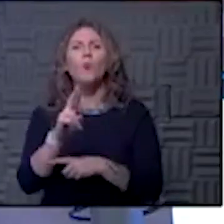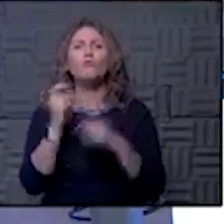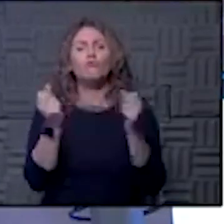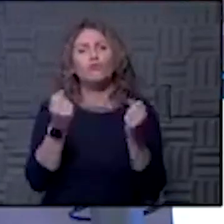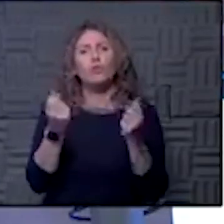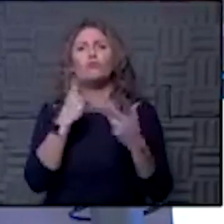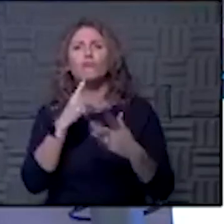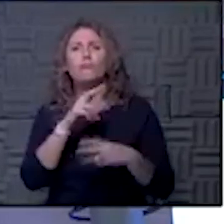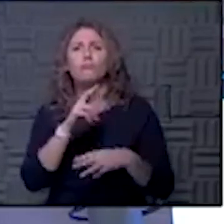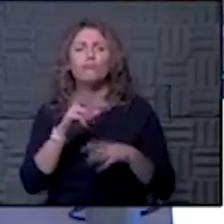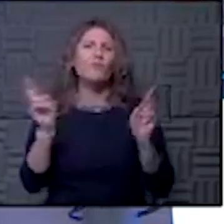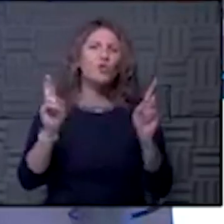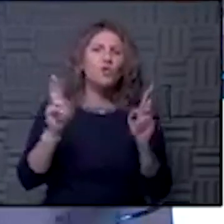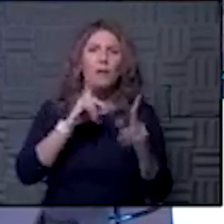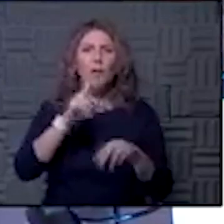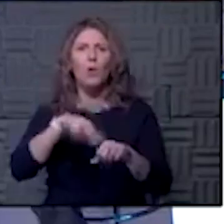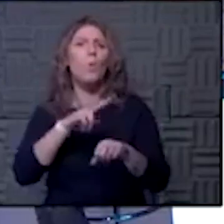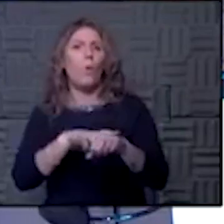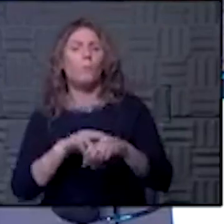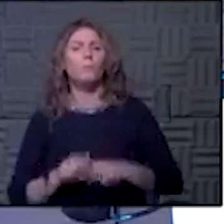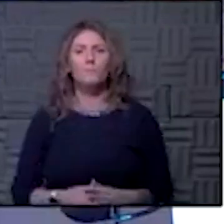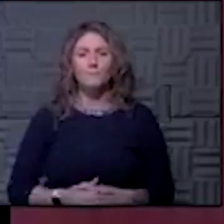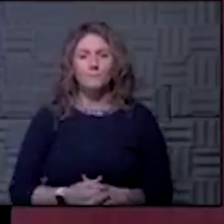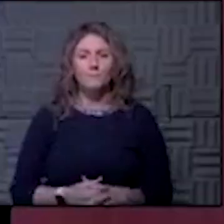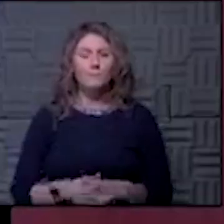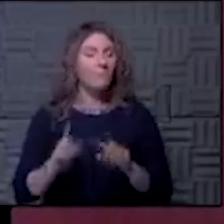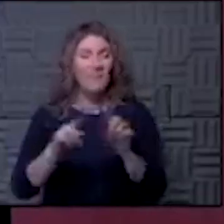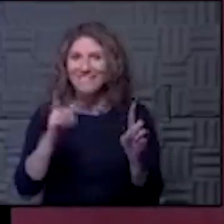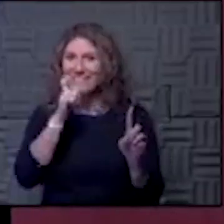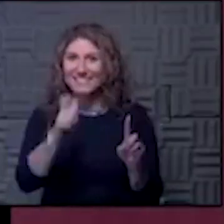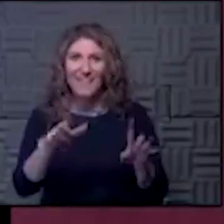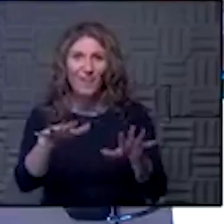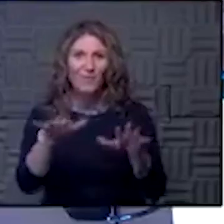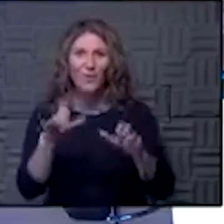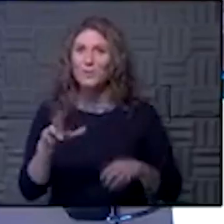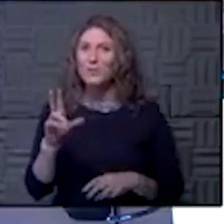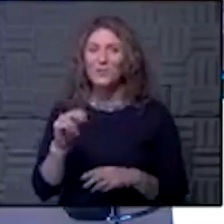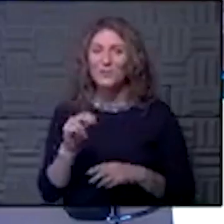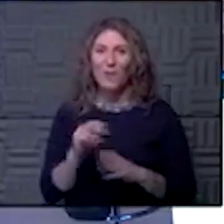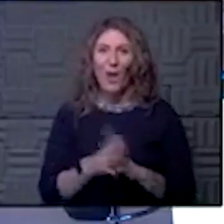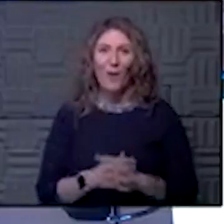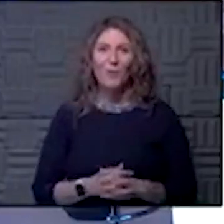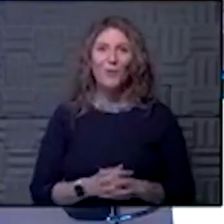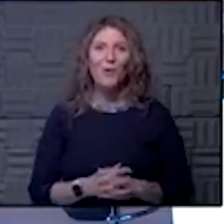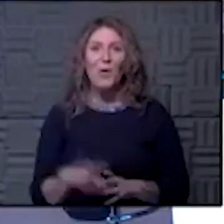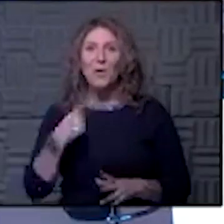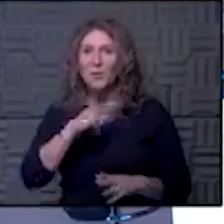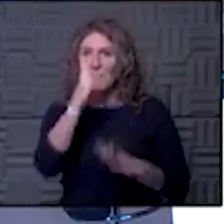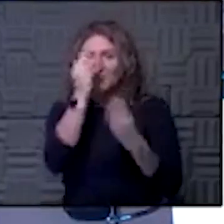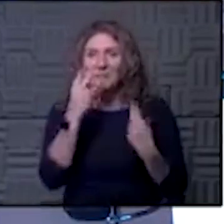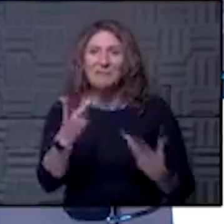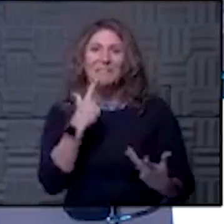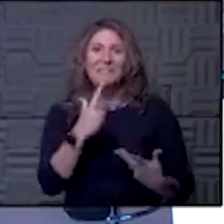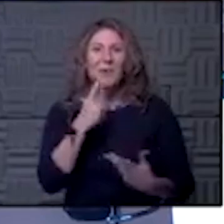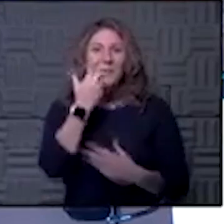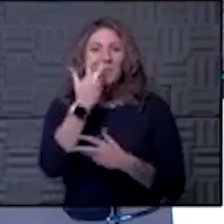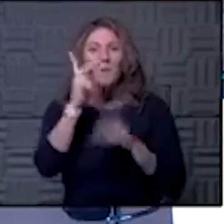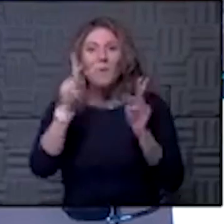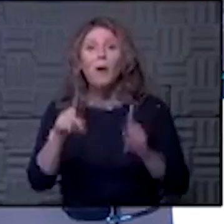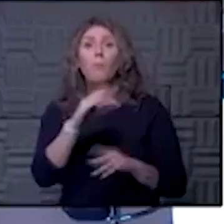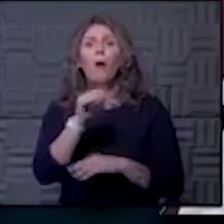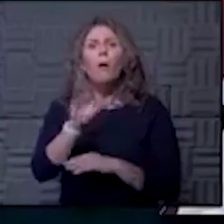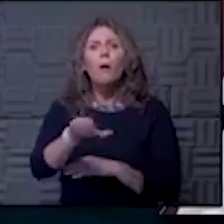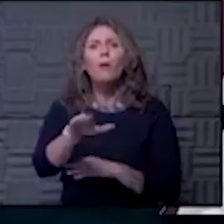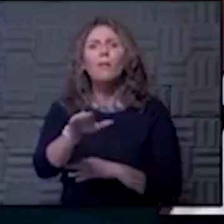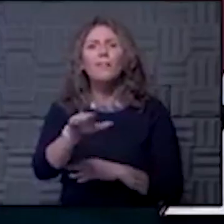a normal refrigerator. Yeah. But it's not frozen. No, it is not frozen. Yeah, we do let it warm up a little bit. And by the way, Couldry,